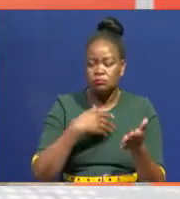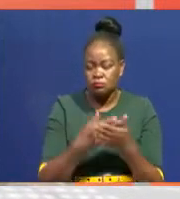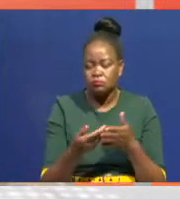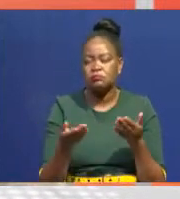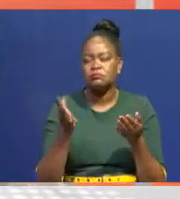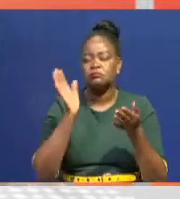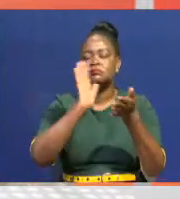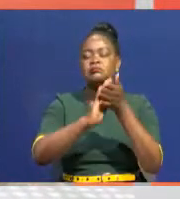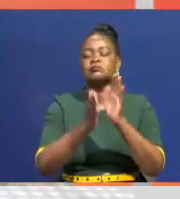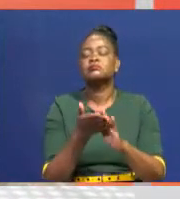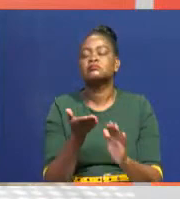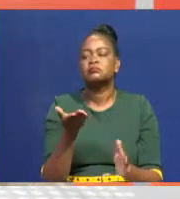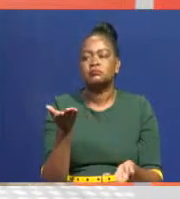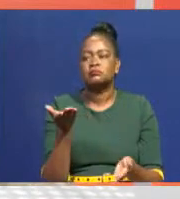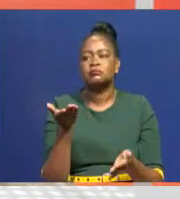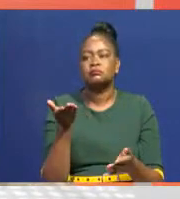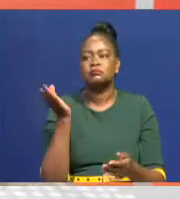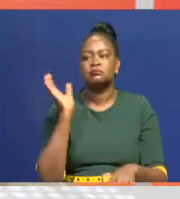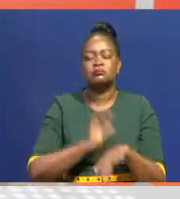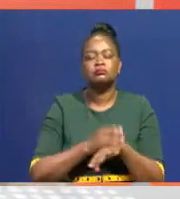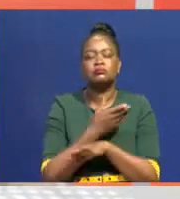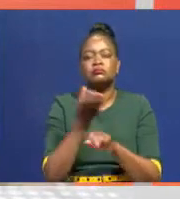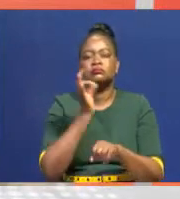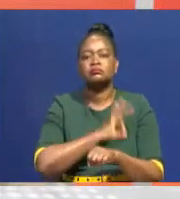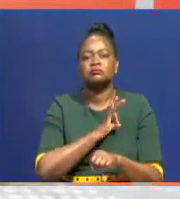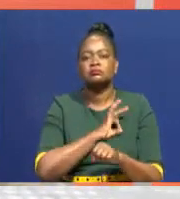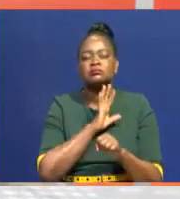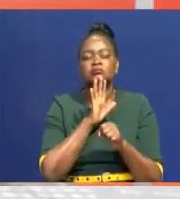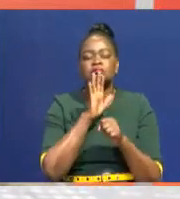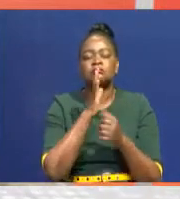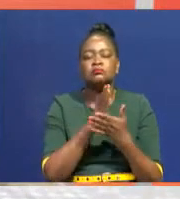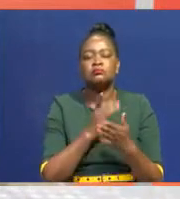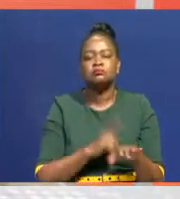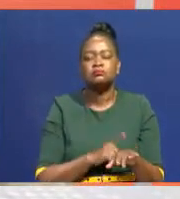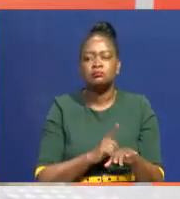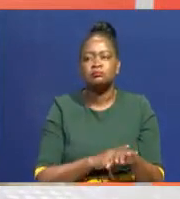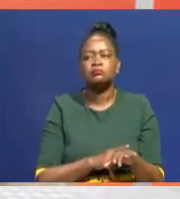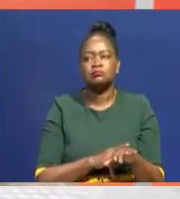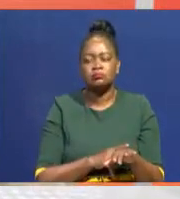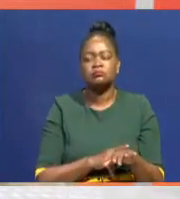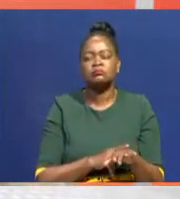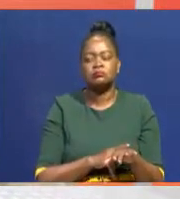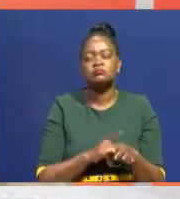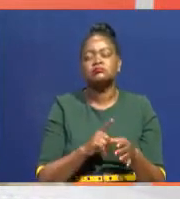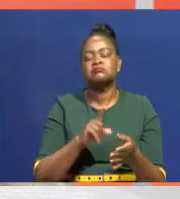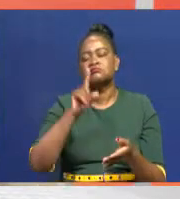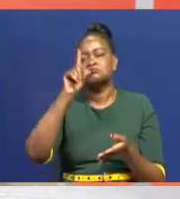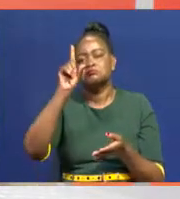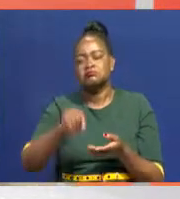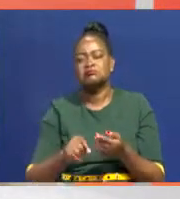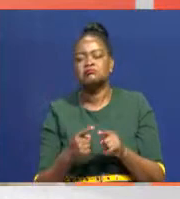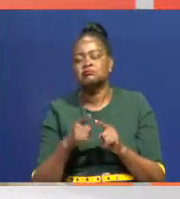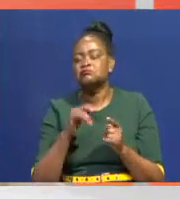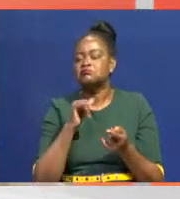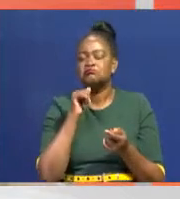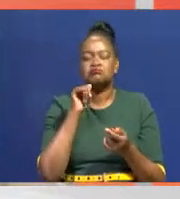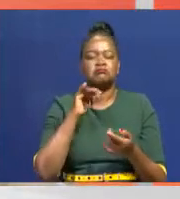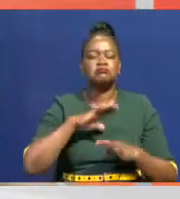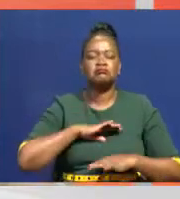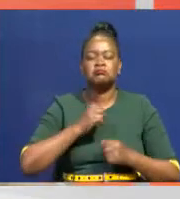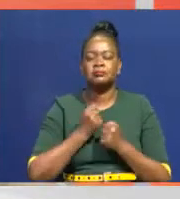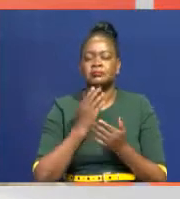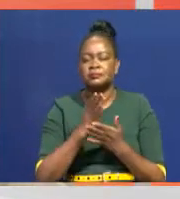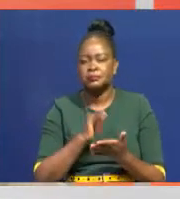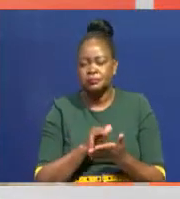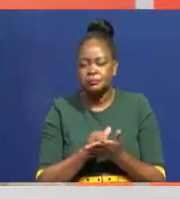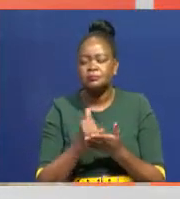without getting any profit. In fact, maybe sometimes they subsidize these, but that is not sufficient to ensure that there is